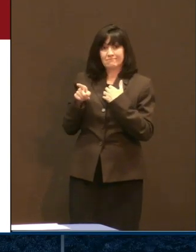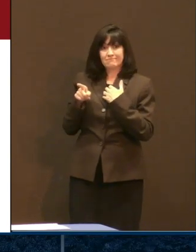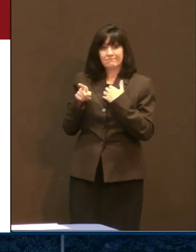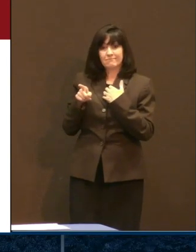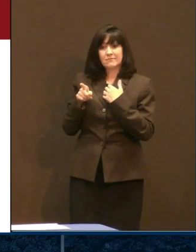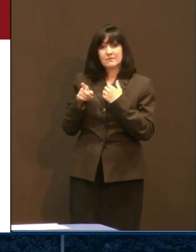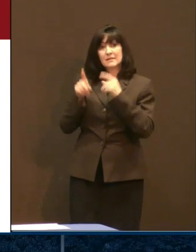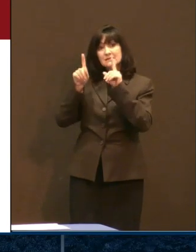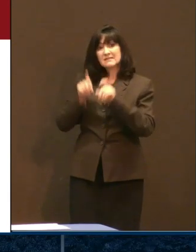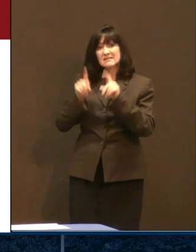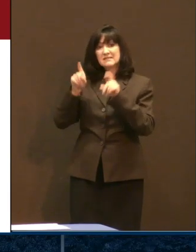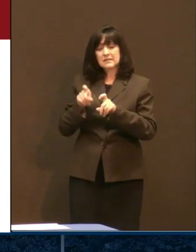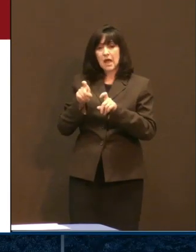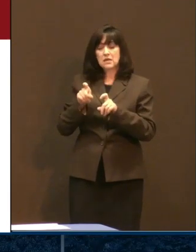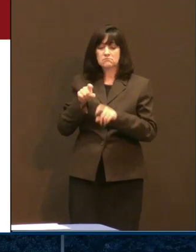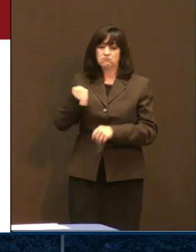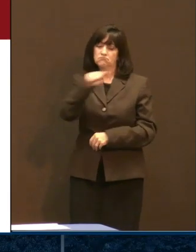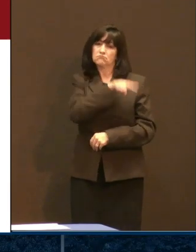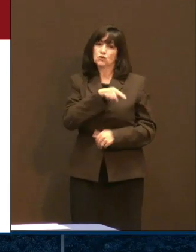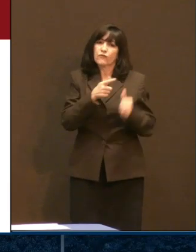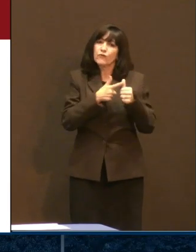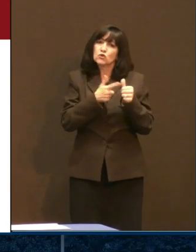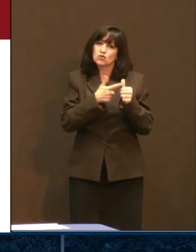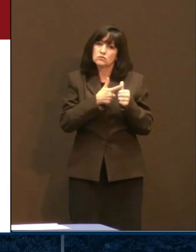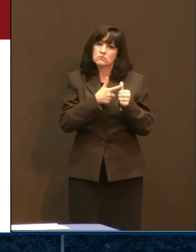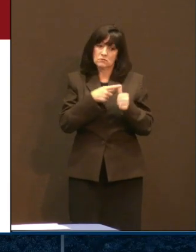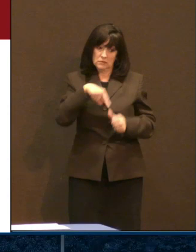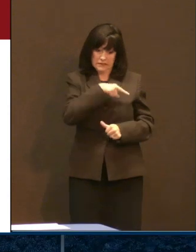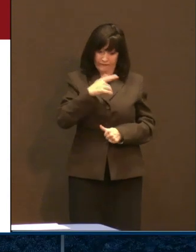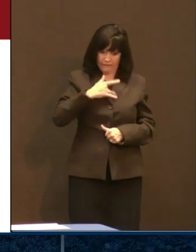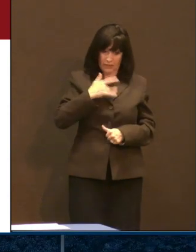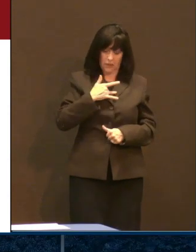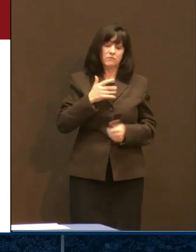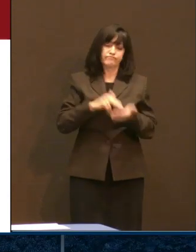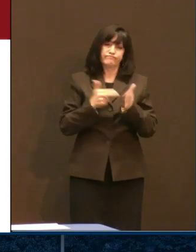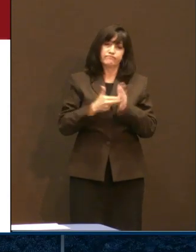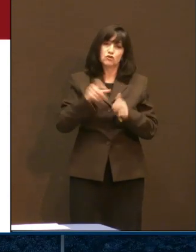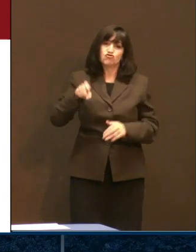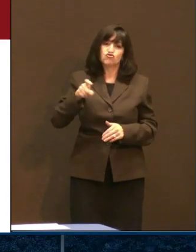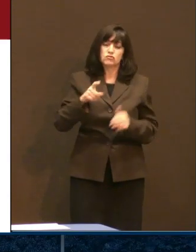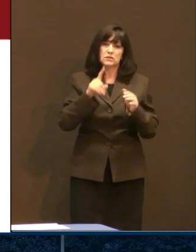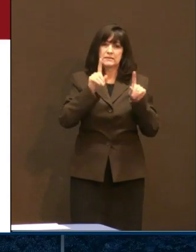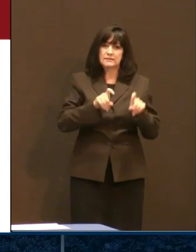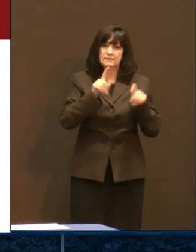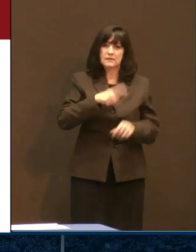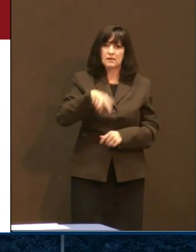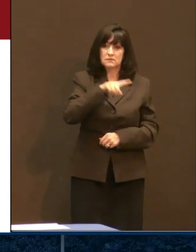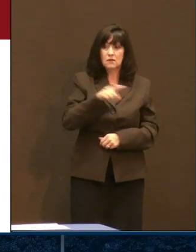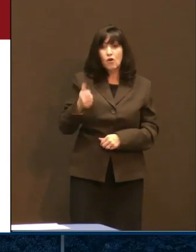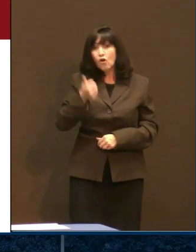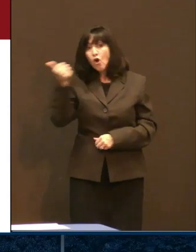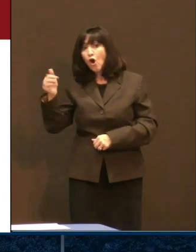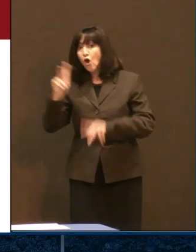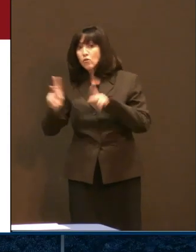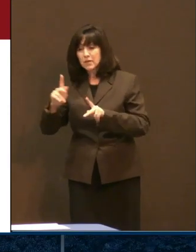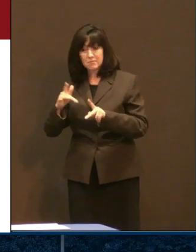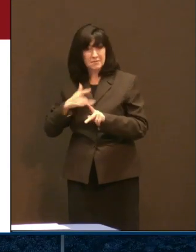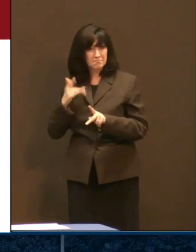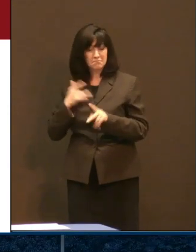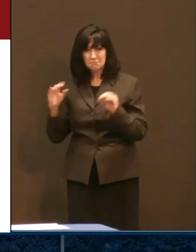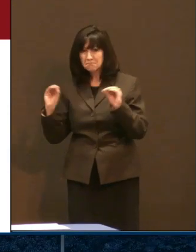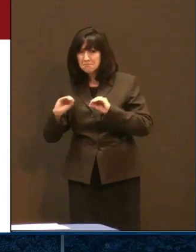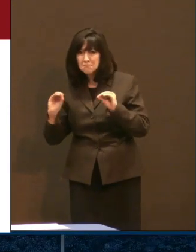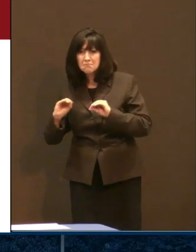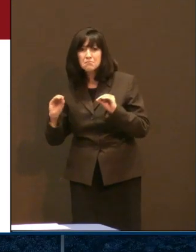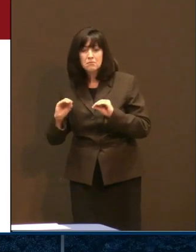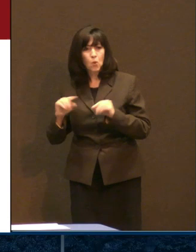individuals who have been exposed to someone with COVID virus, especially those direct contacts, we're going to